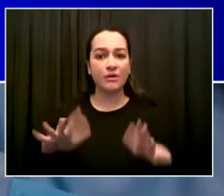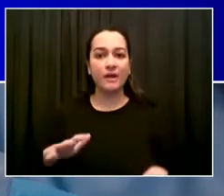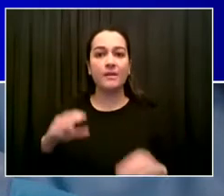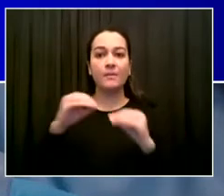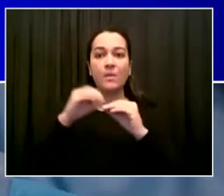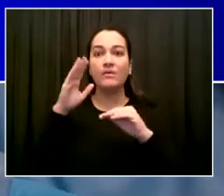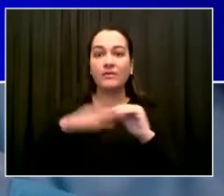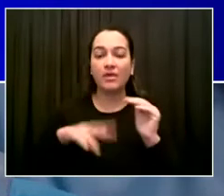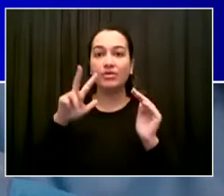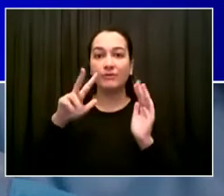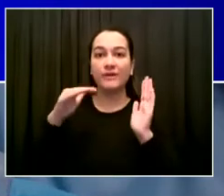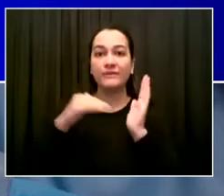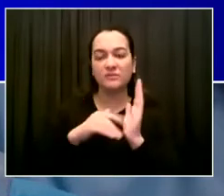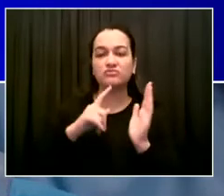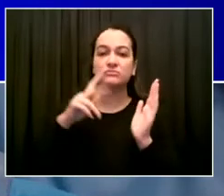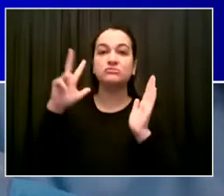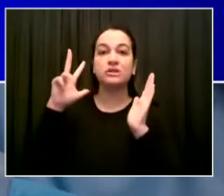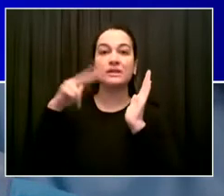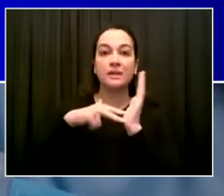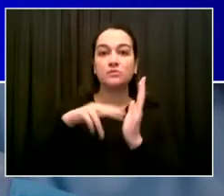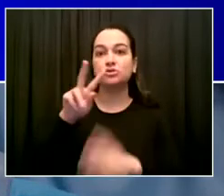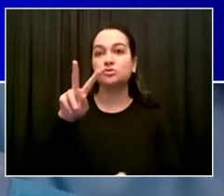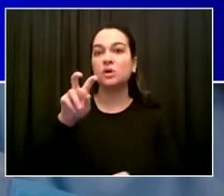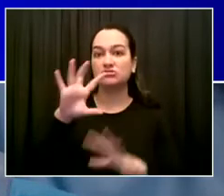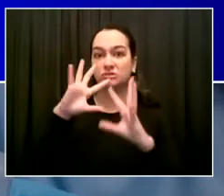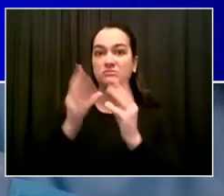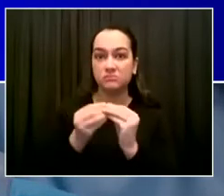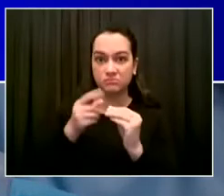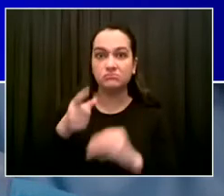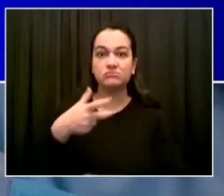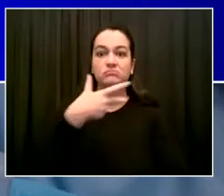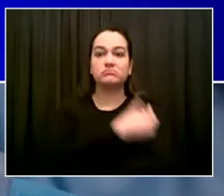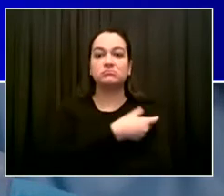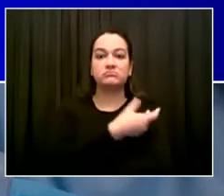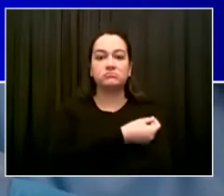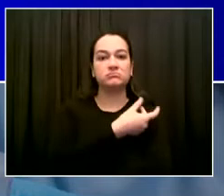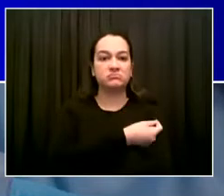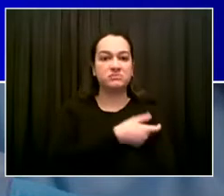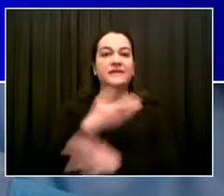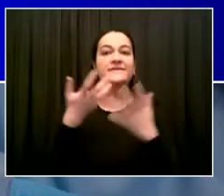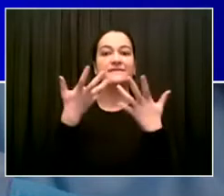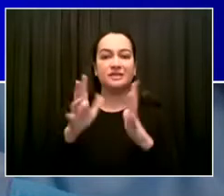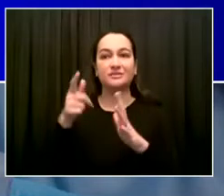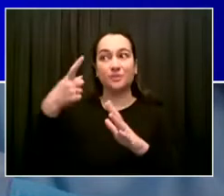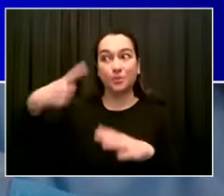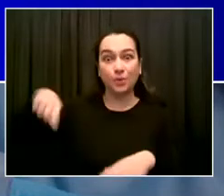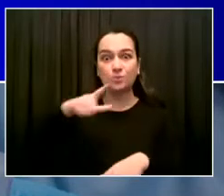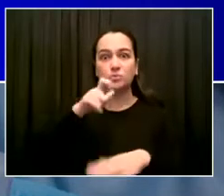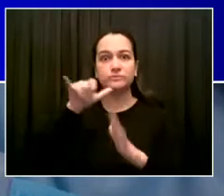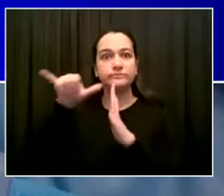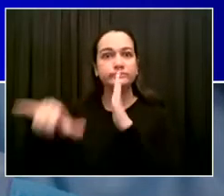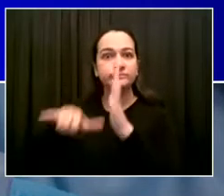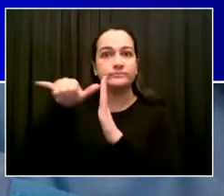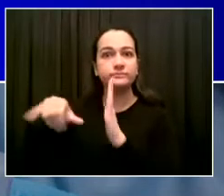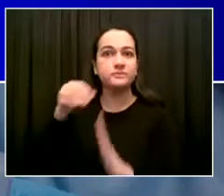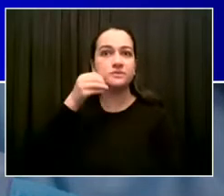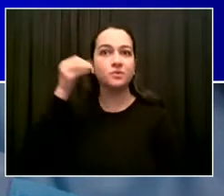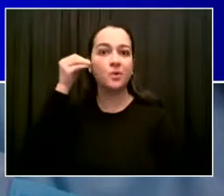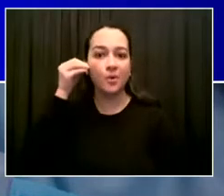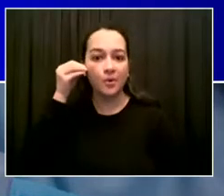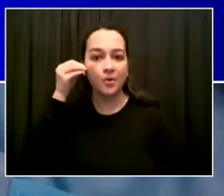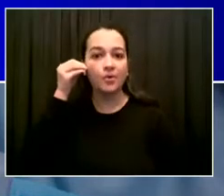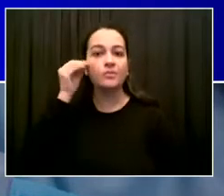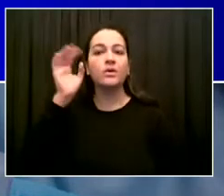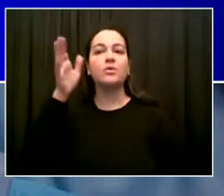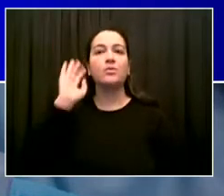And throughout the month of April, we'll be out there going to people's homes, getting them vaccinated, helping make sure that everyone who